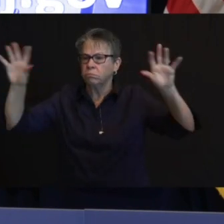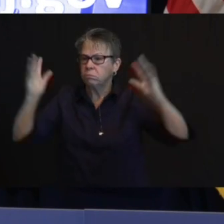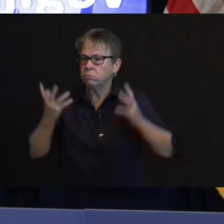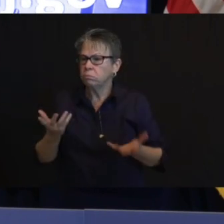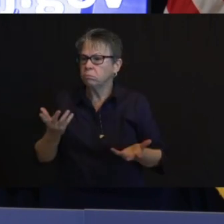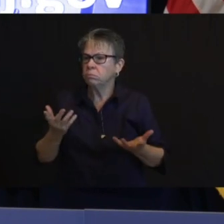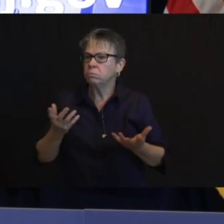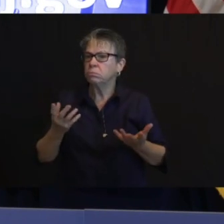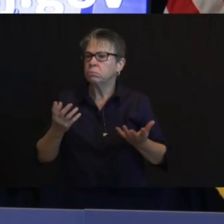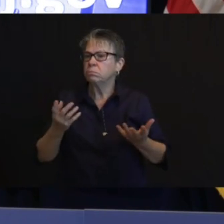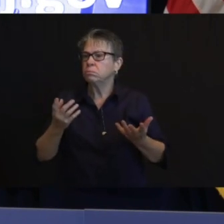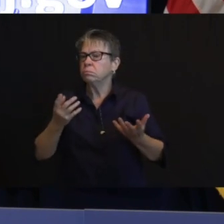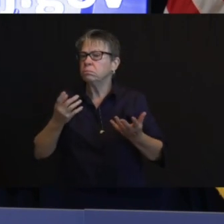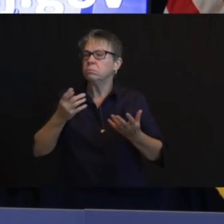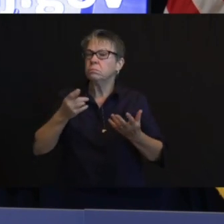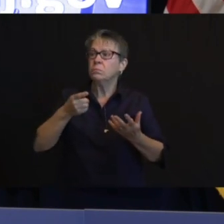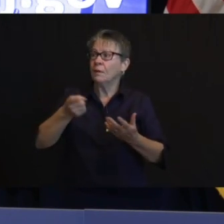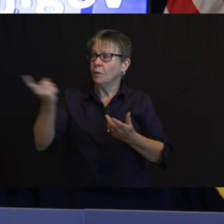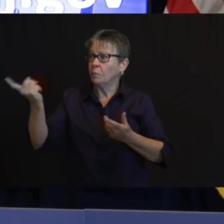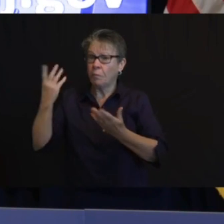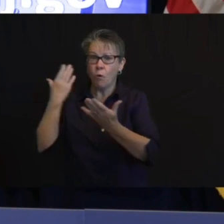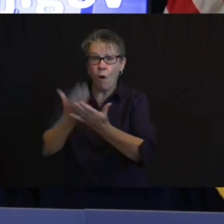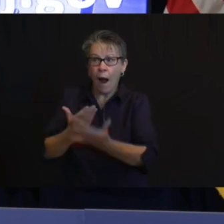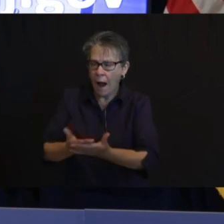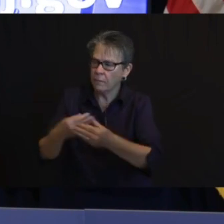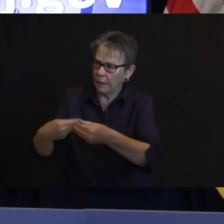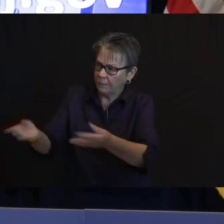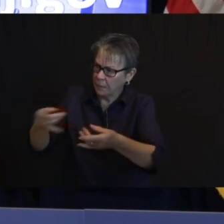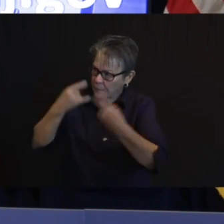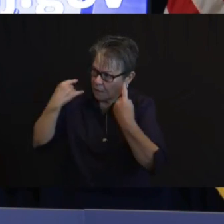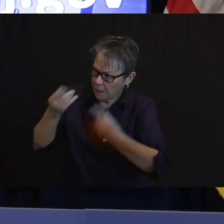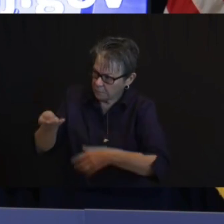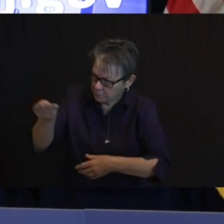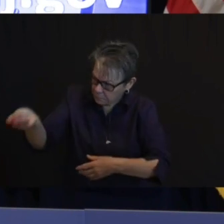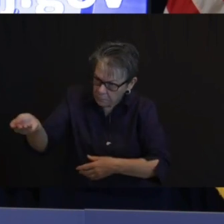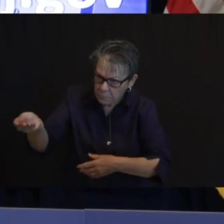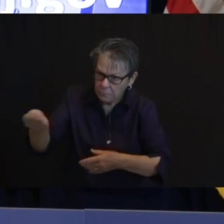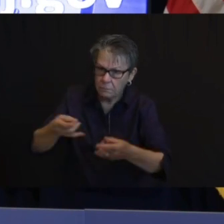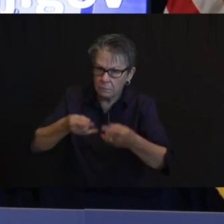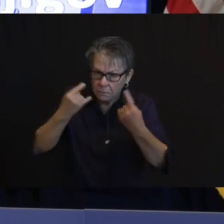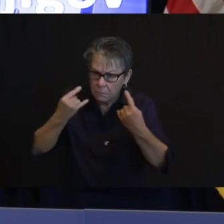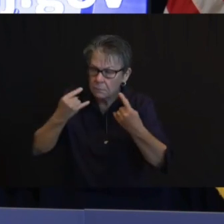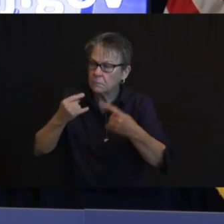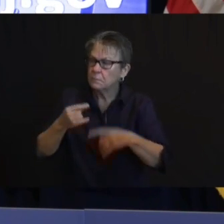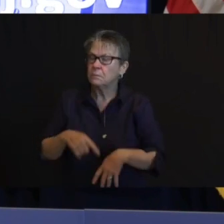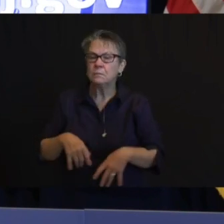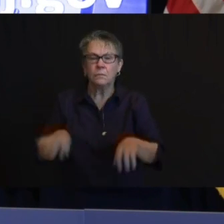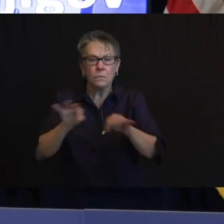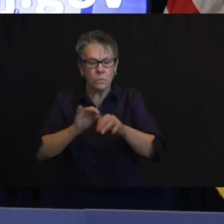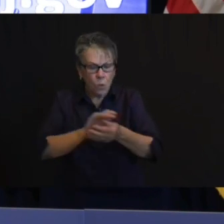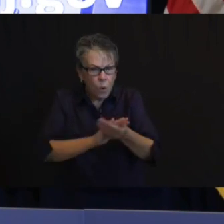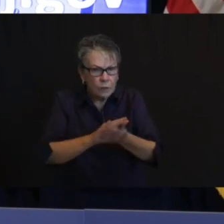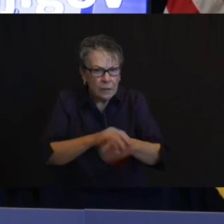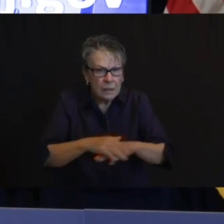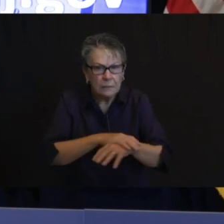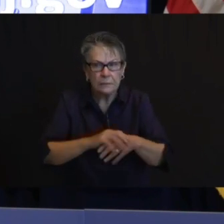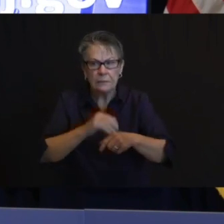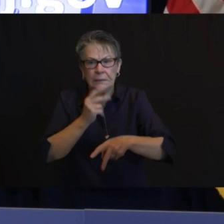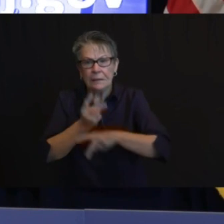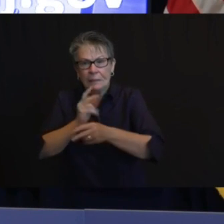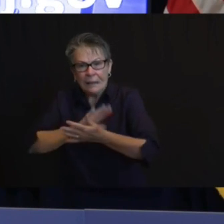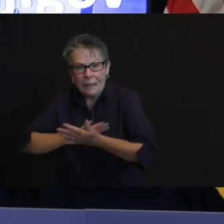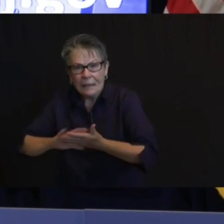and safe. These include extra masks, hand sanitizers, tissues, stock bathrooms with enough hand soap